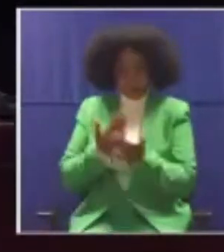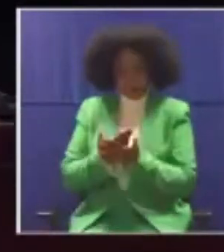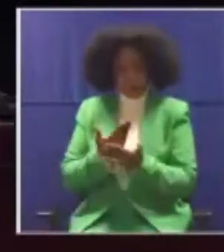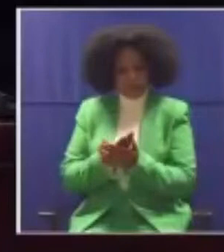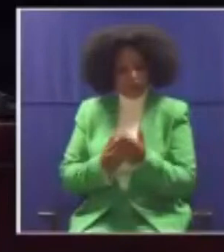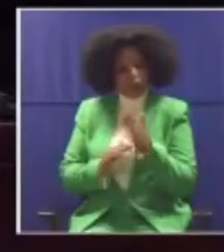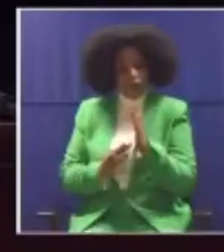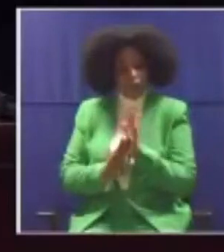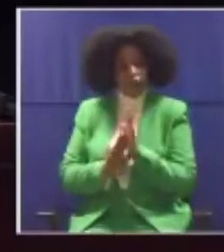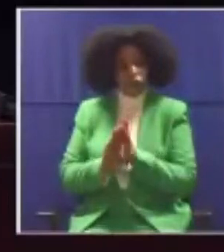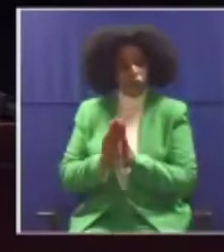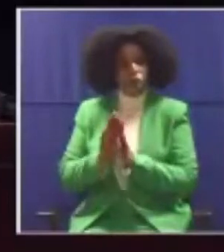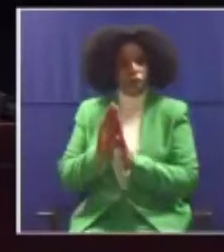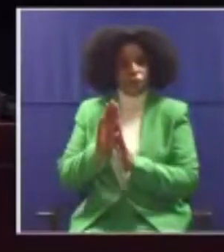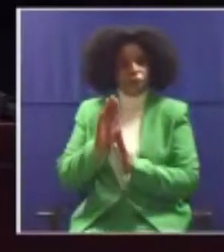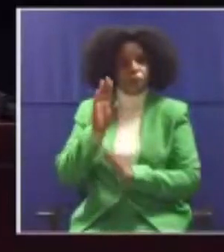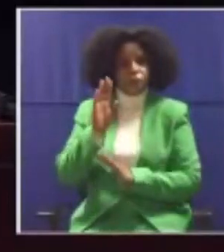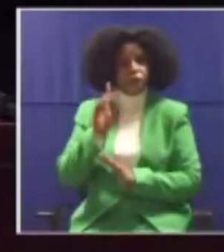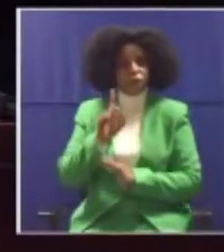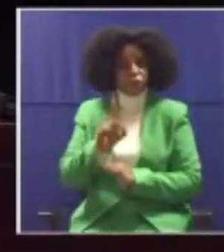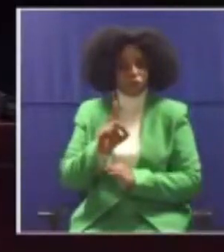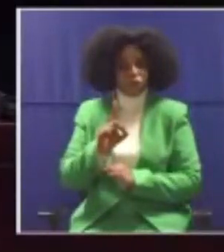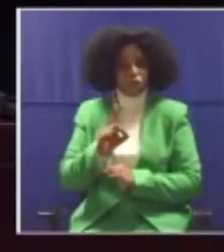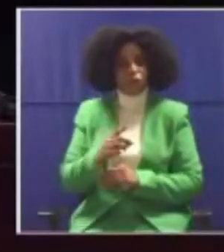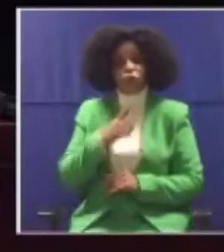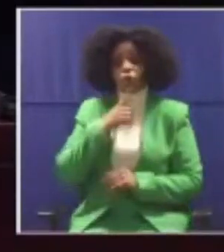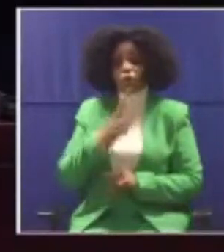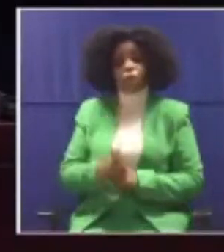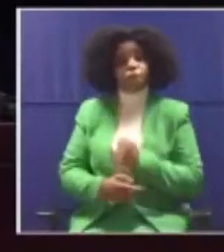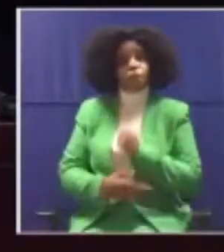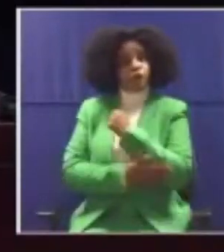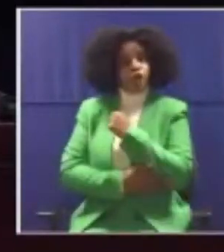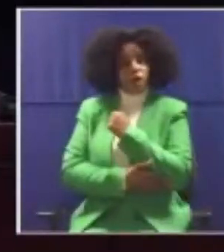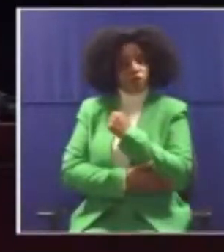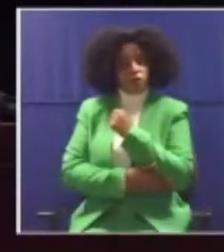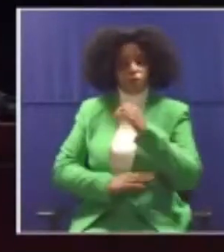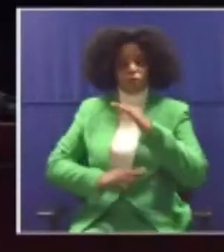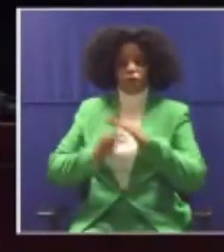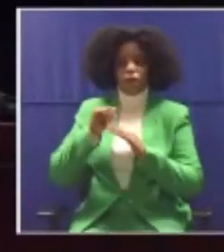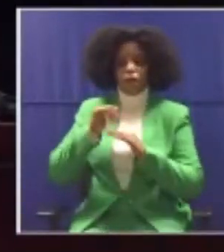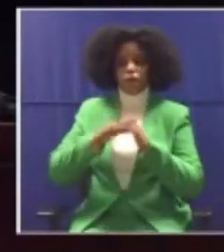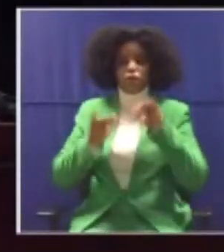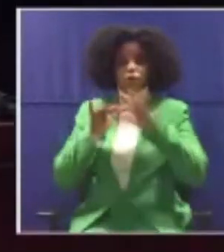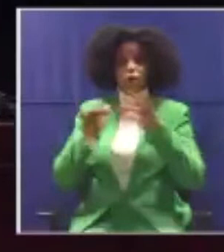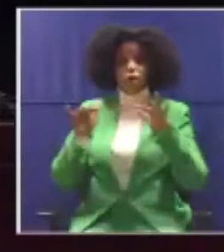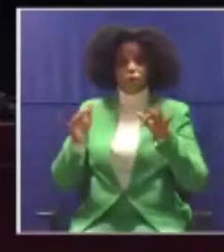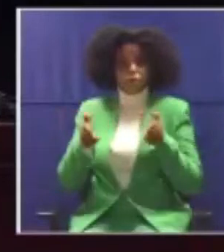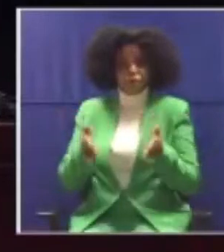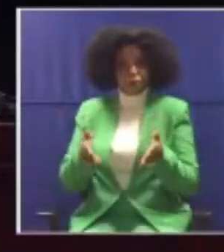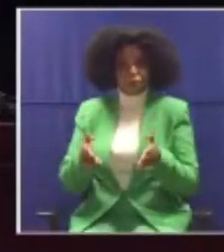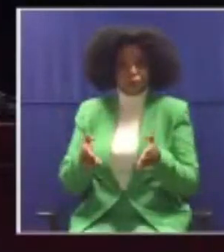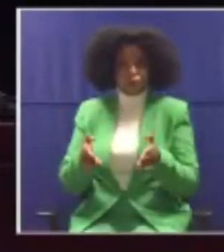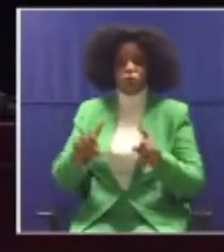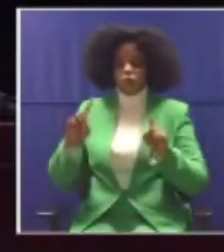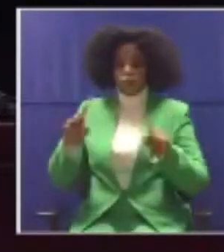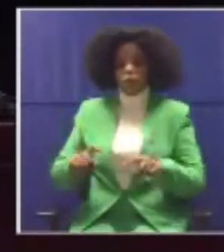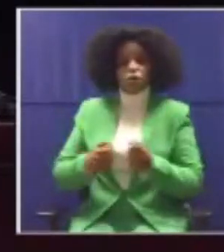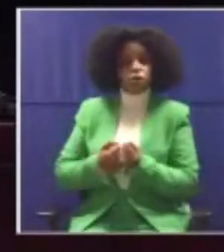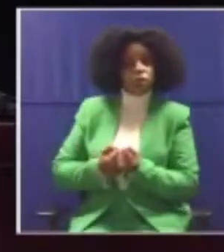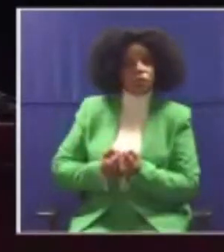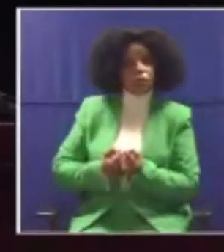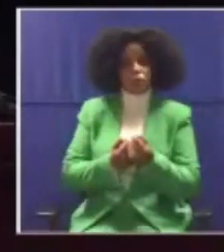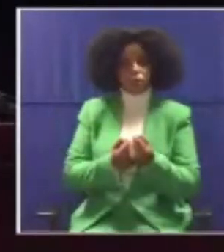develop. So if you want to talk about nation building, you have to support elements of